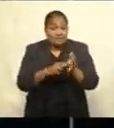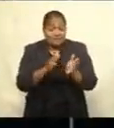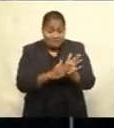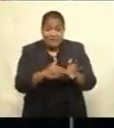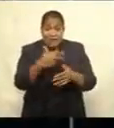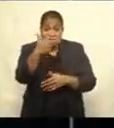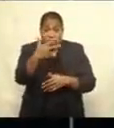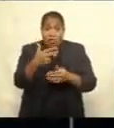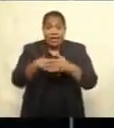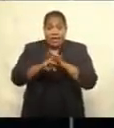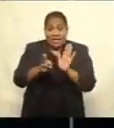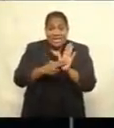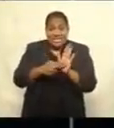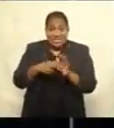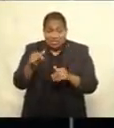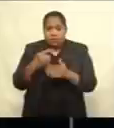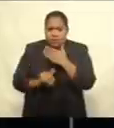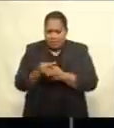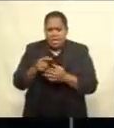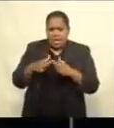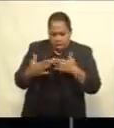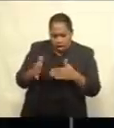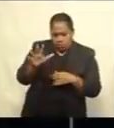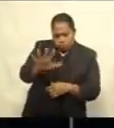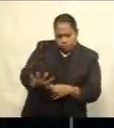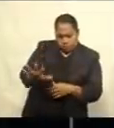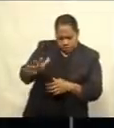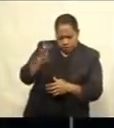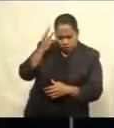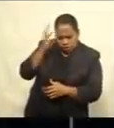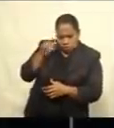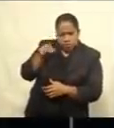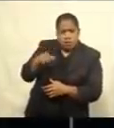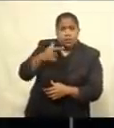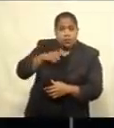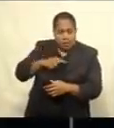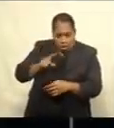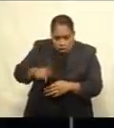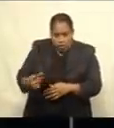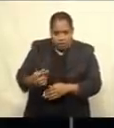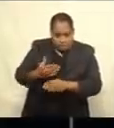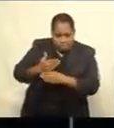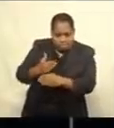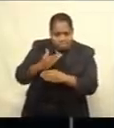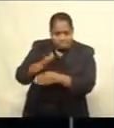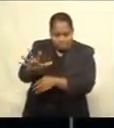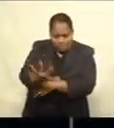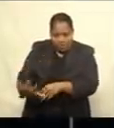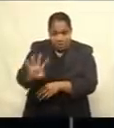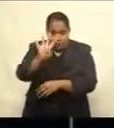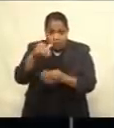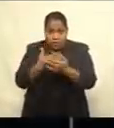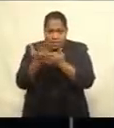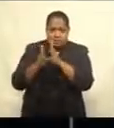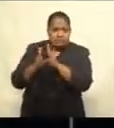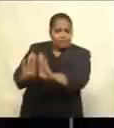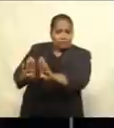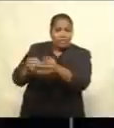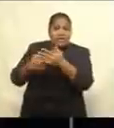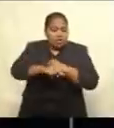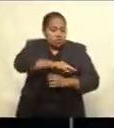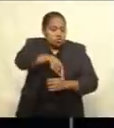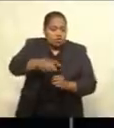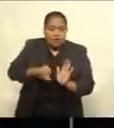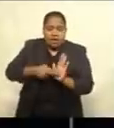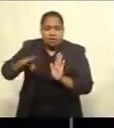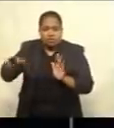area of concern for the Fiji Police Force as it continues to beef up operations during the 4-day lockdown in the Suvarnasori corridor.